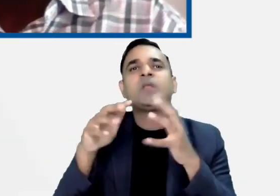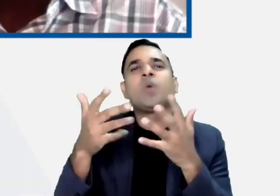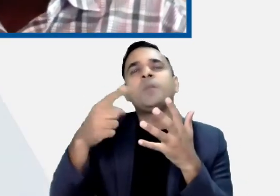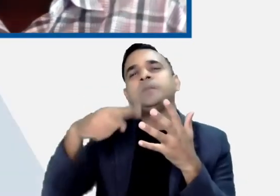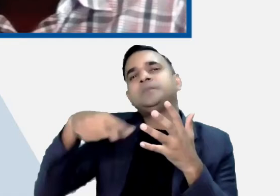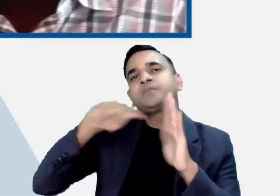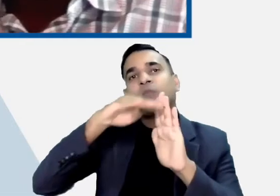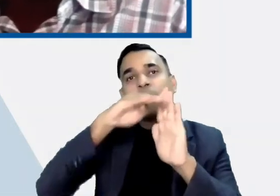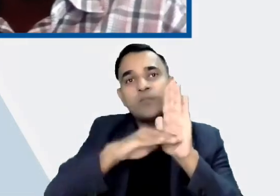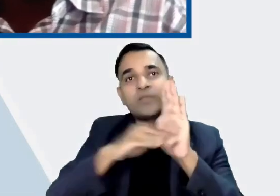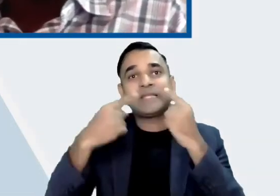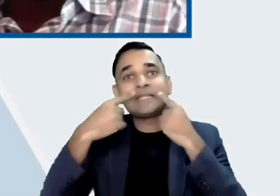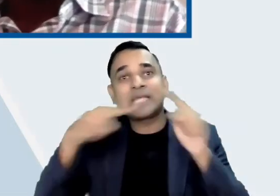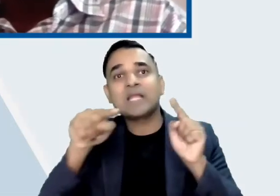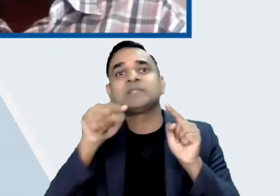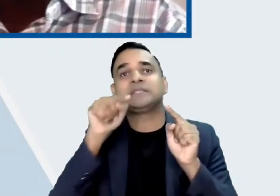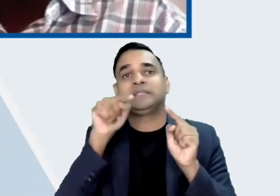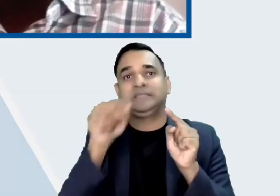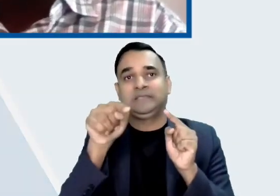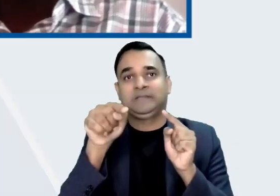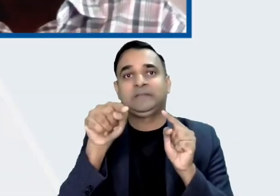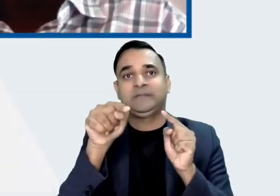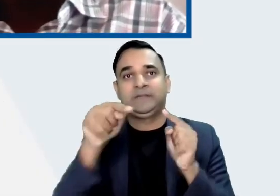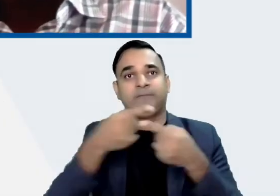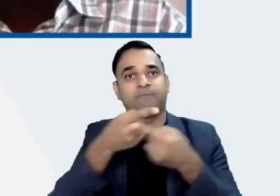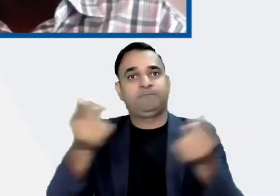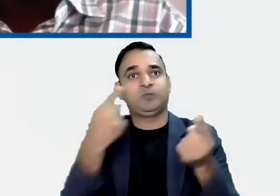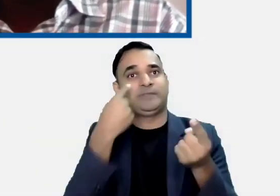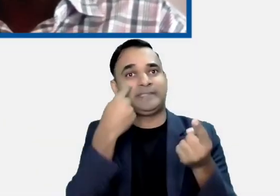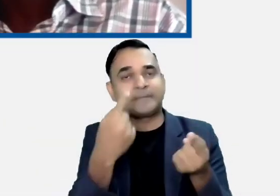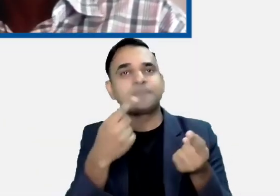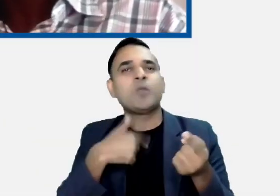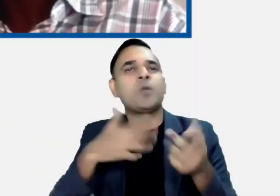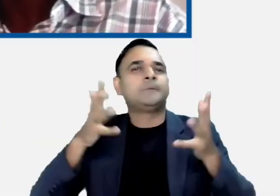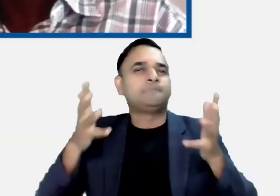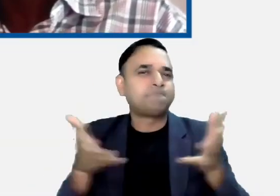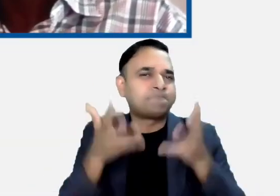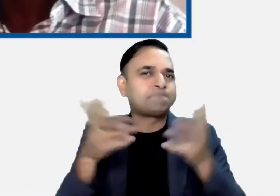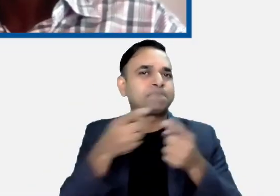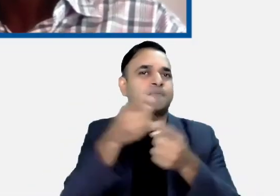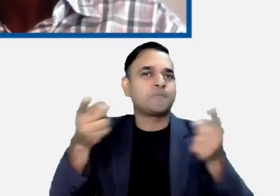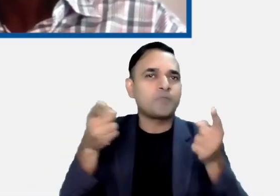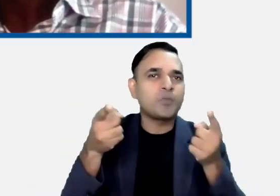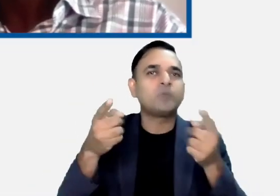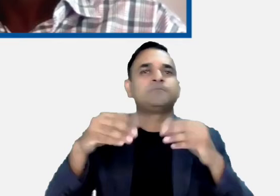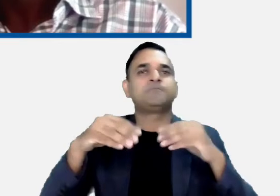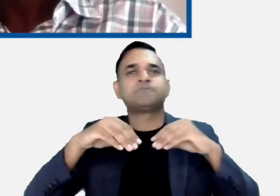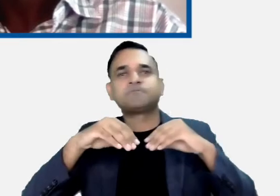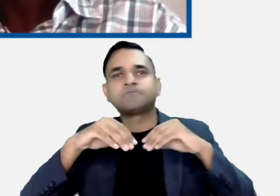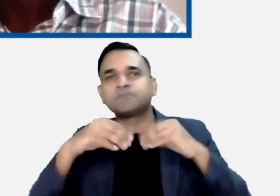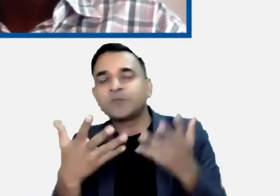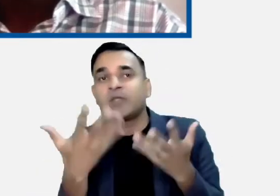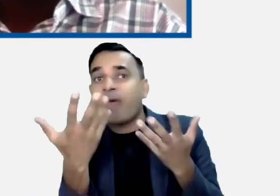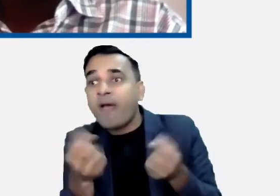any interventions, please provide them in the Q&A or the chat box for us to consider.